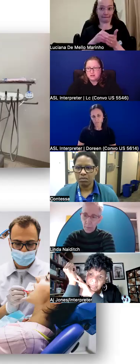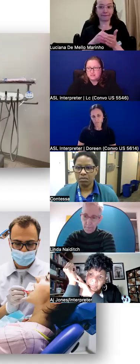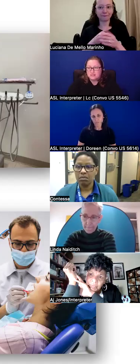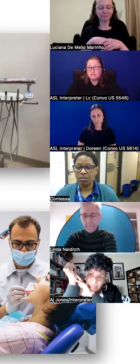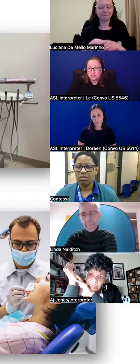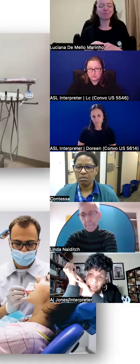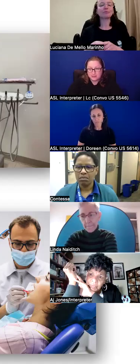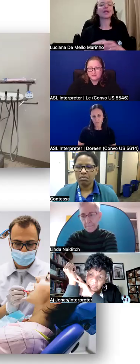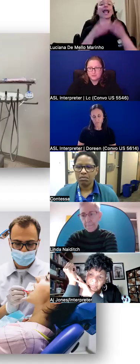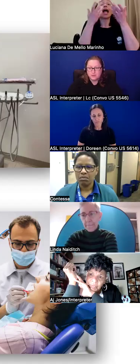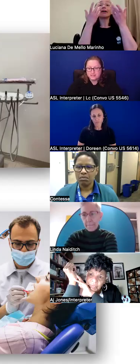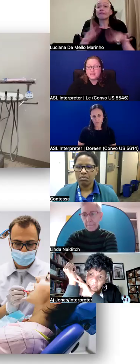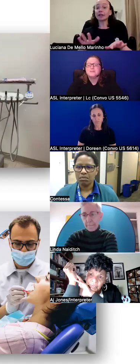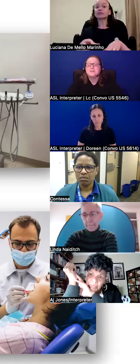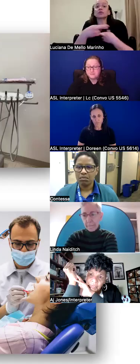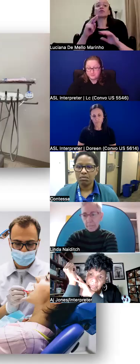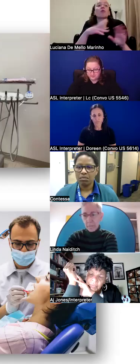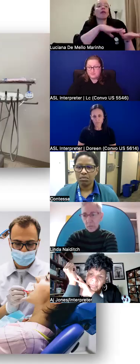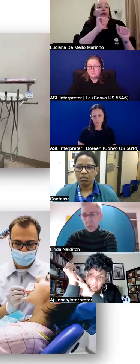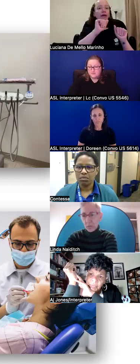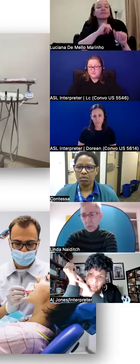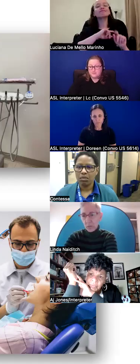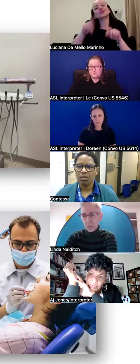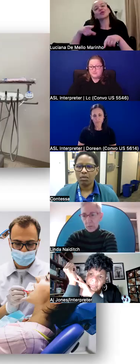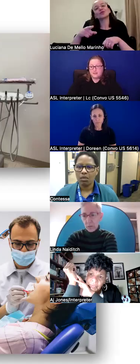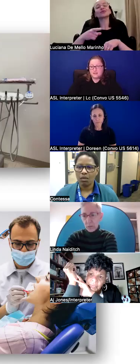the process of interpreting once again.